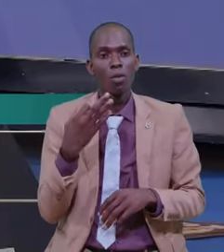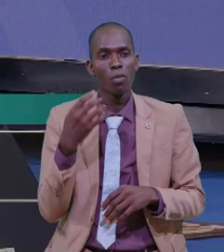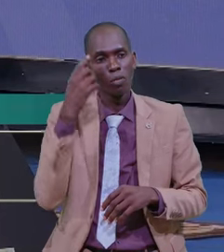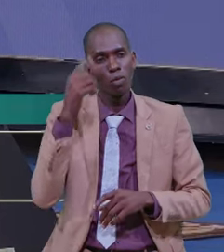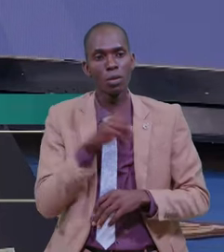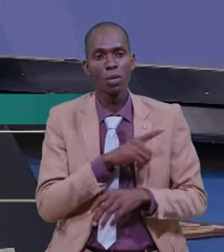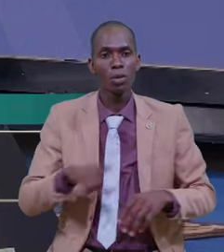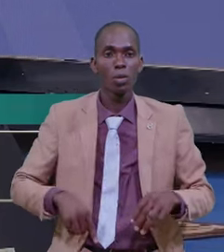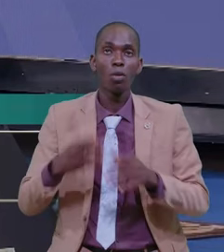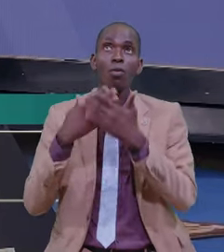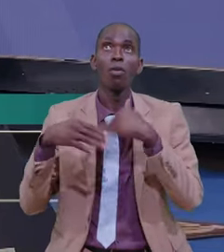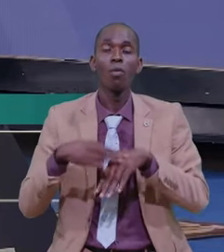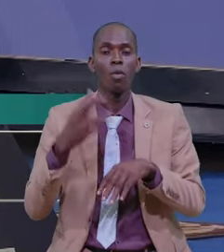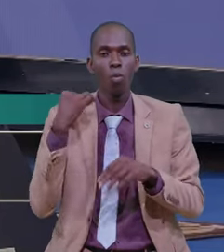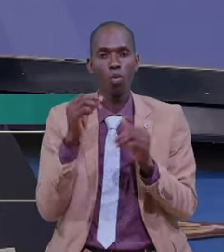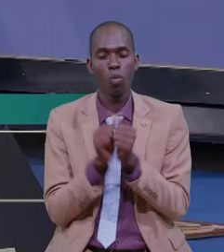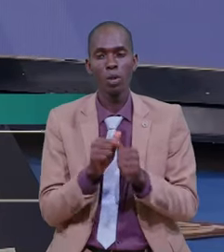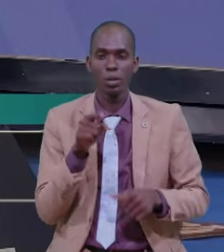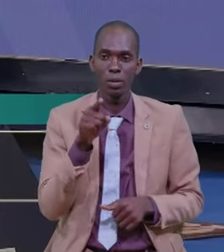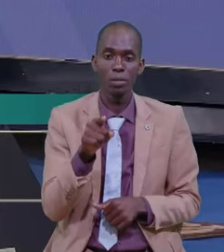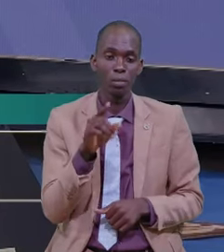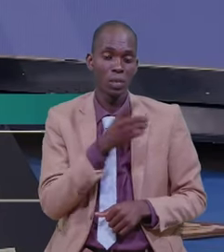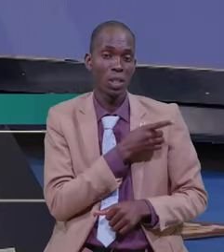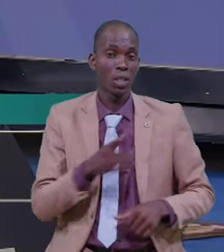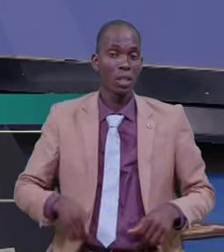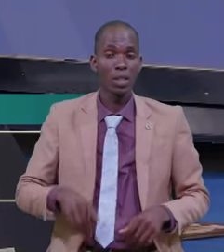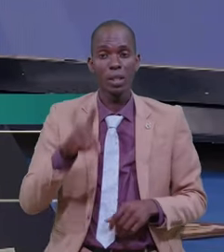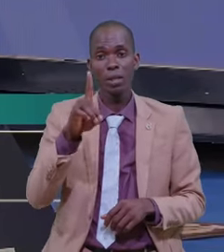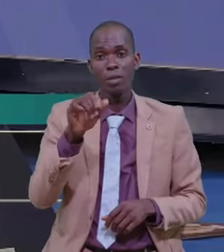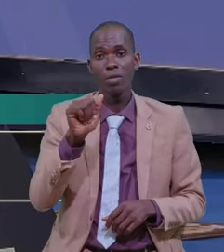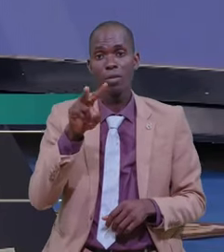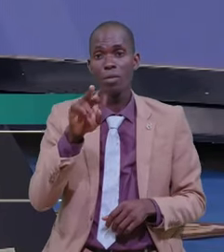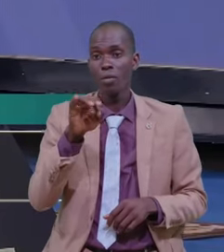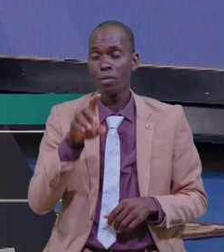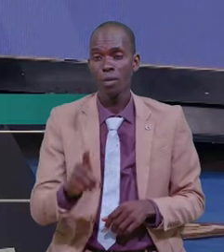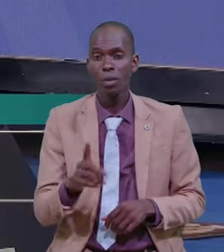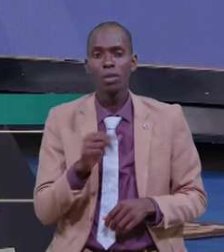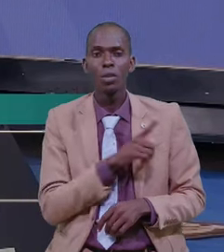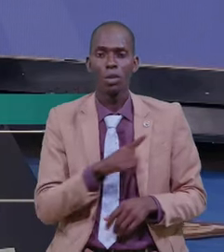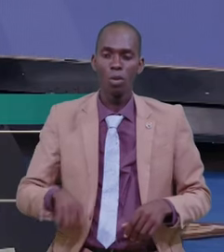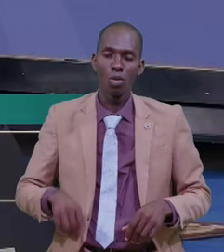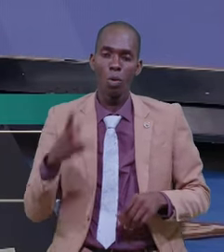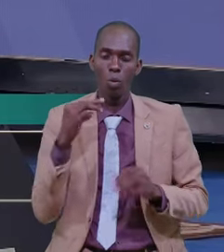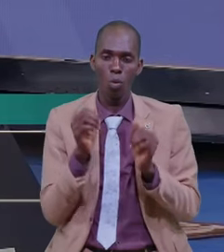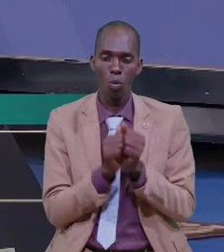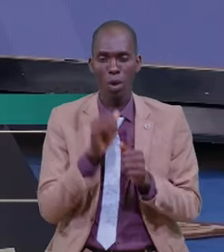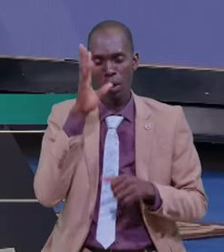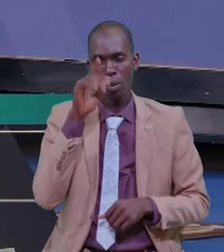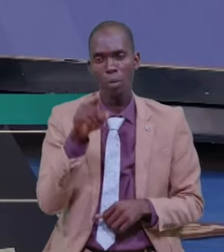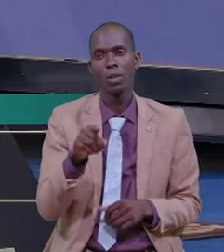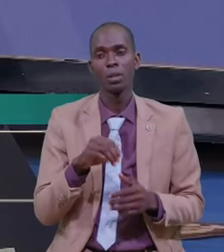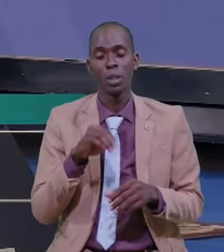was with him. David, the Lord of hosts was with him, in the